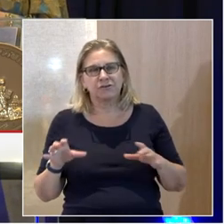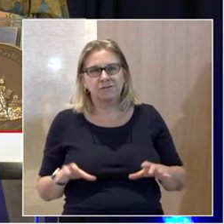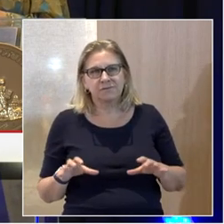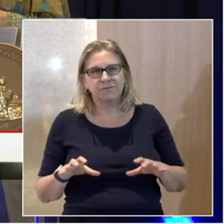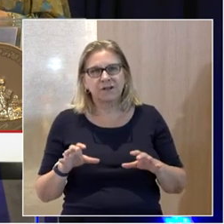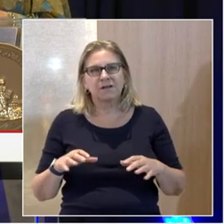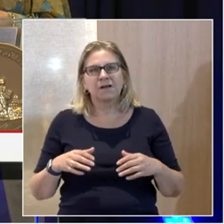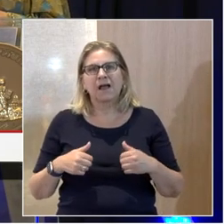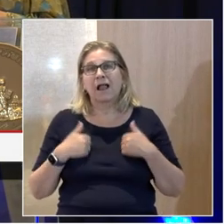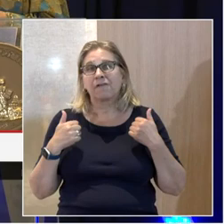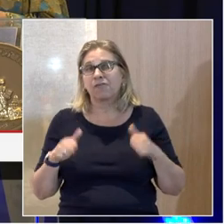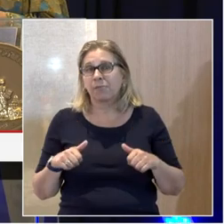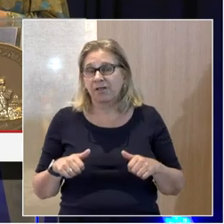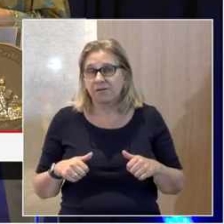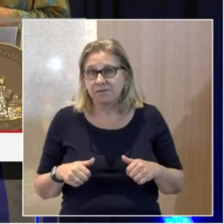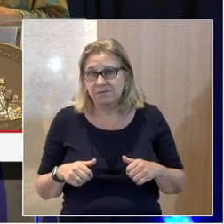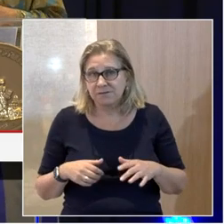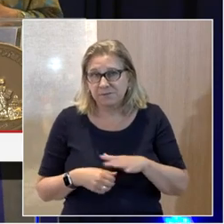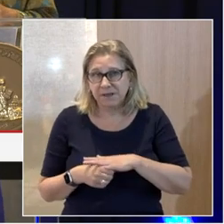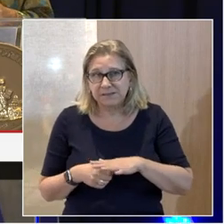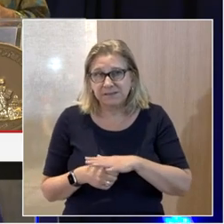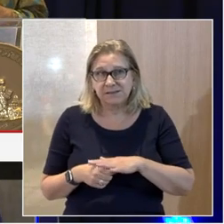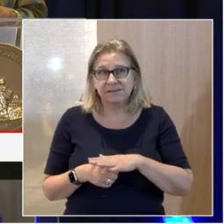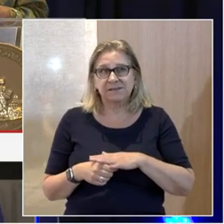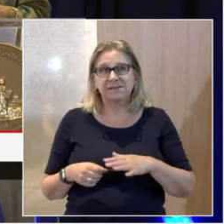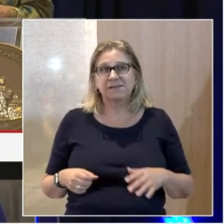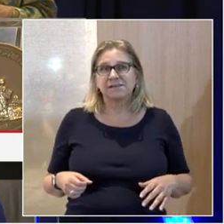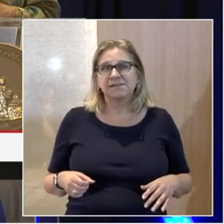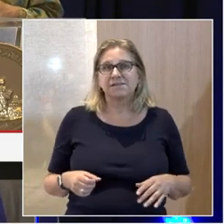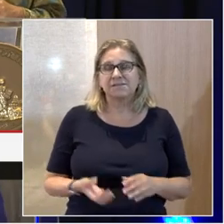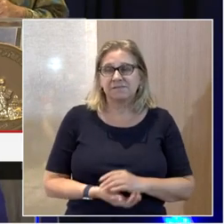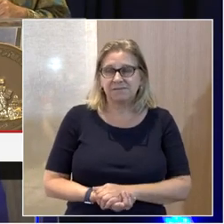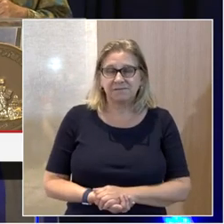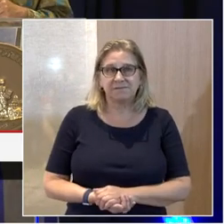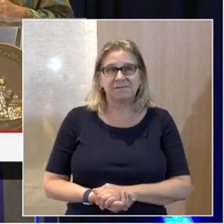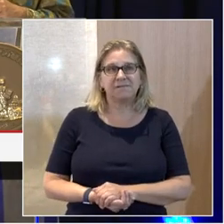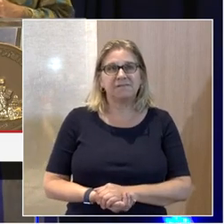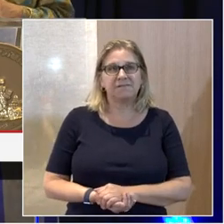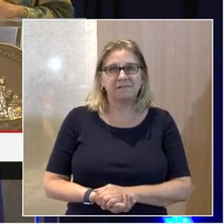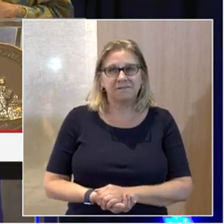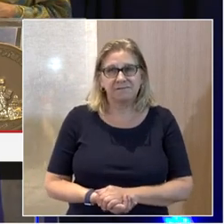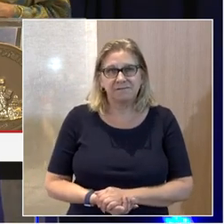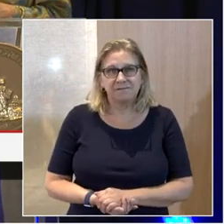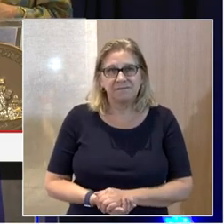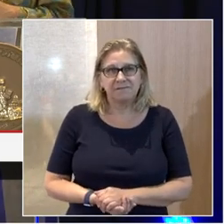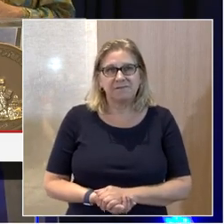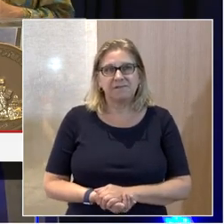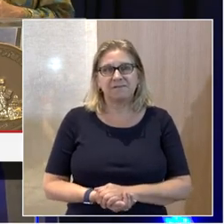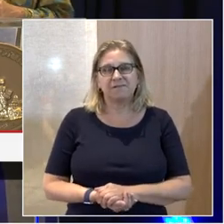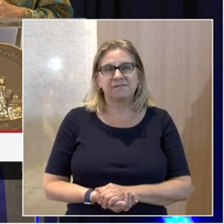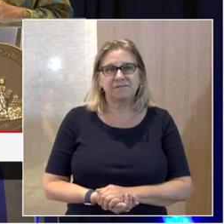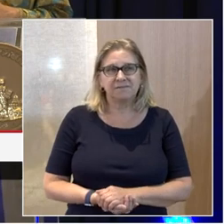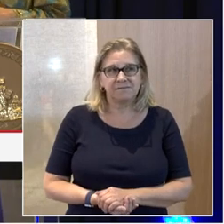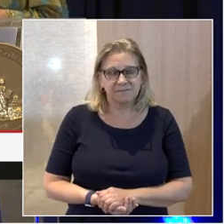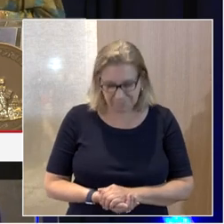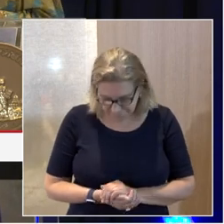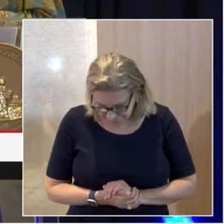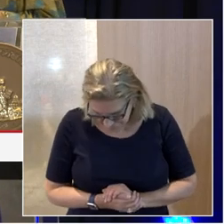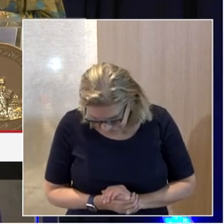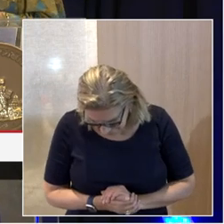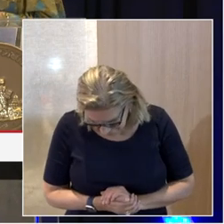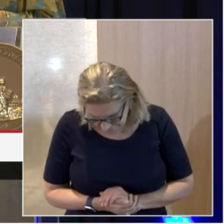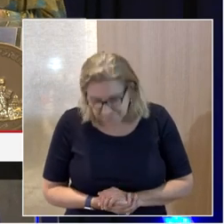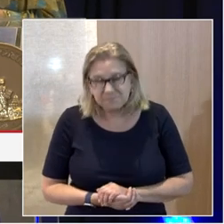So this is very interesting. I want to hear from anyone who wants to say what their two are, their two most important